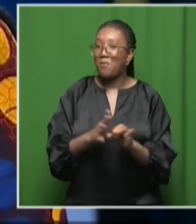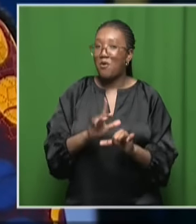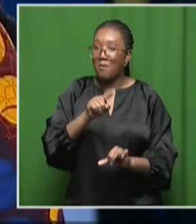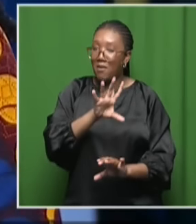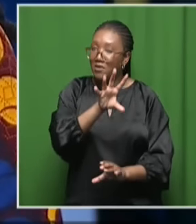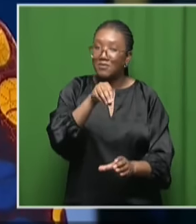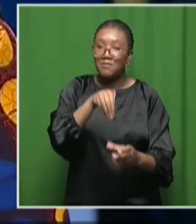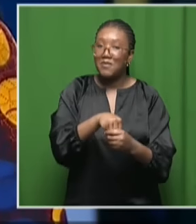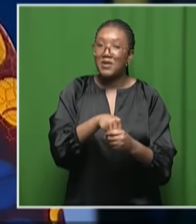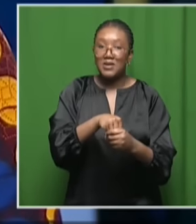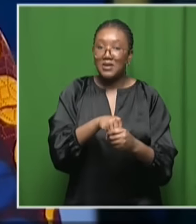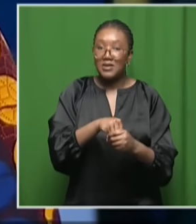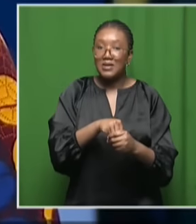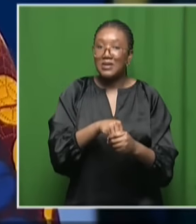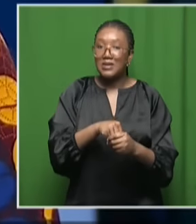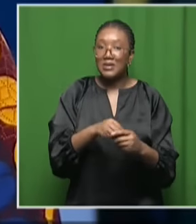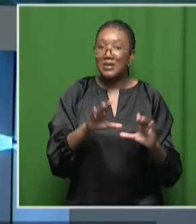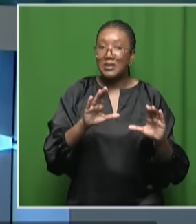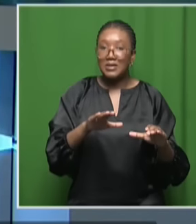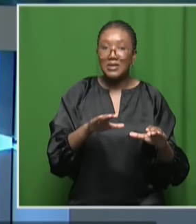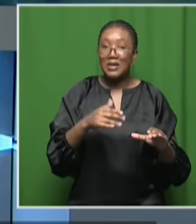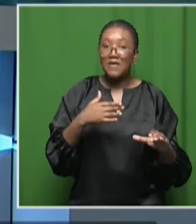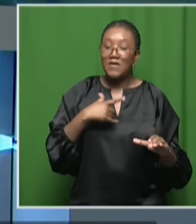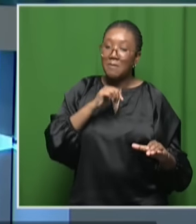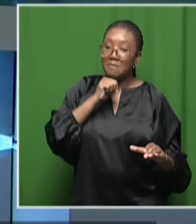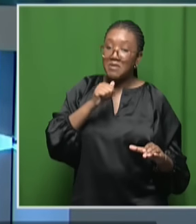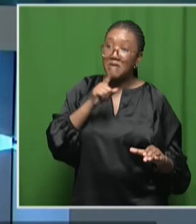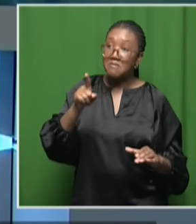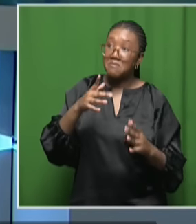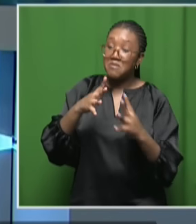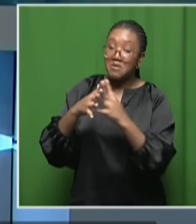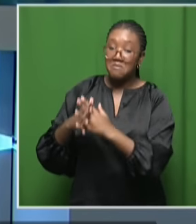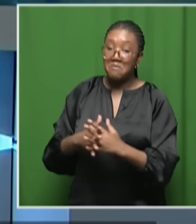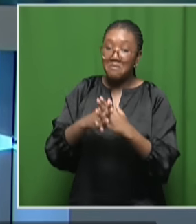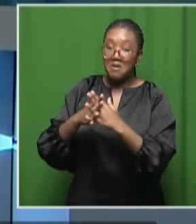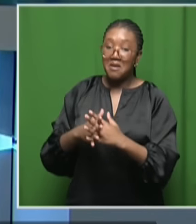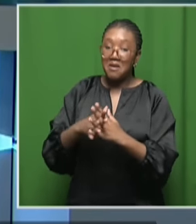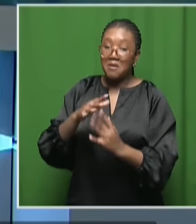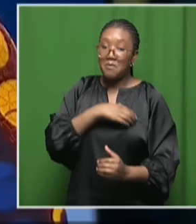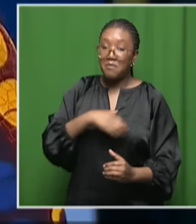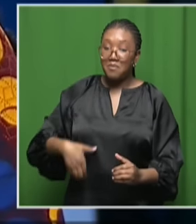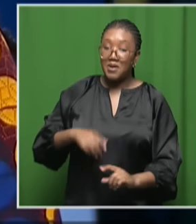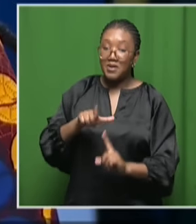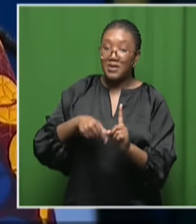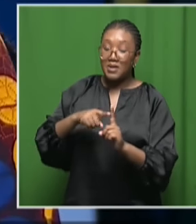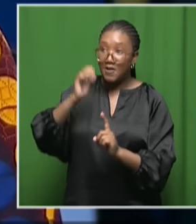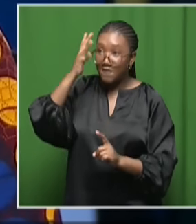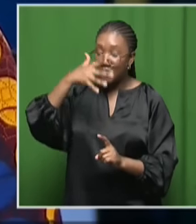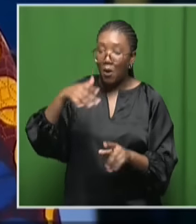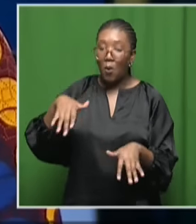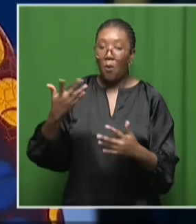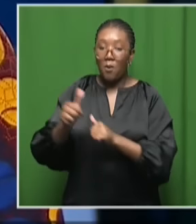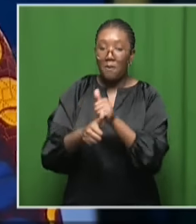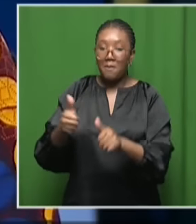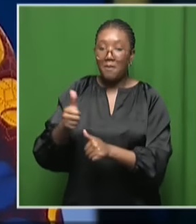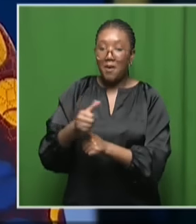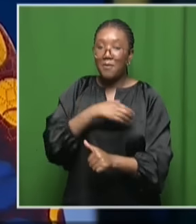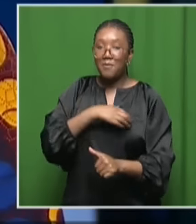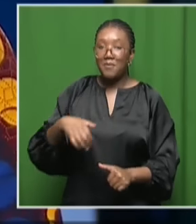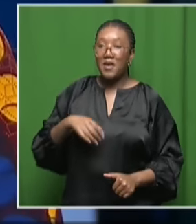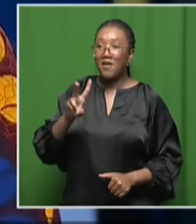is better off for President Trump not having come, or Vice President Vance having come, because had the Americans been here